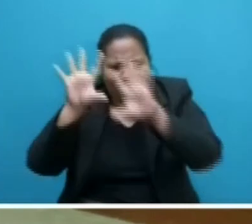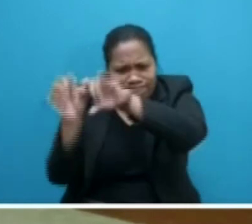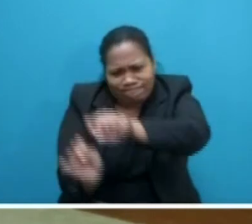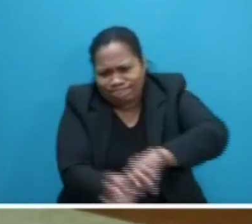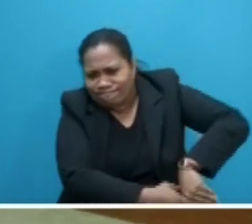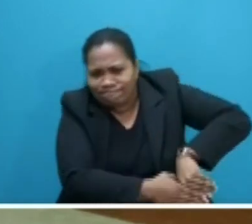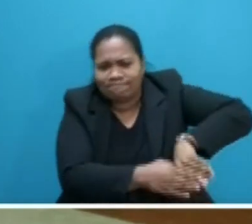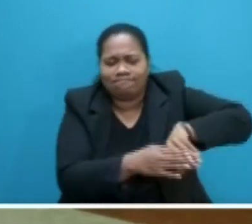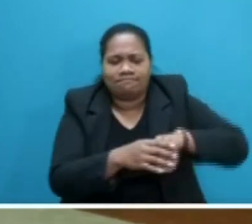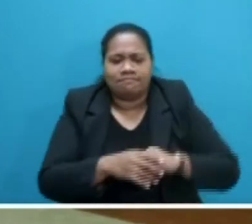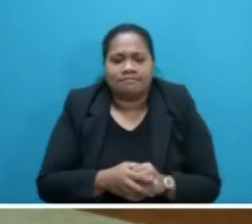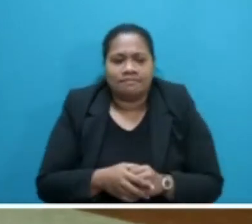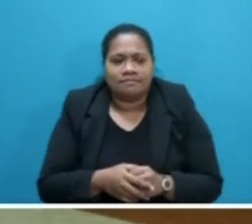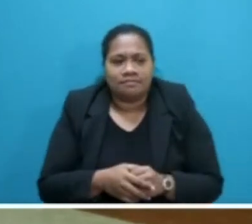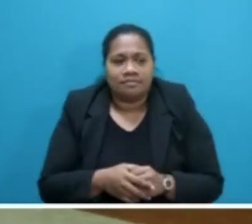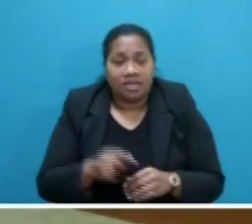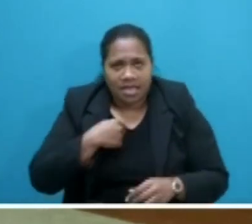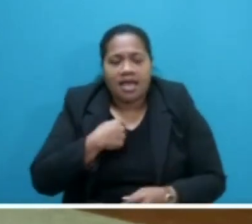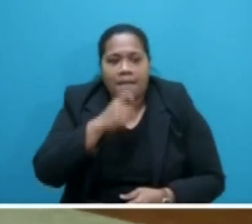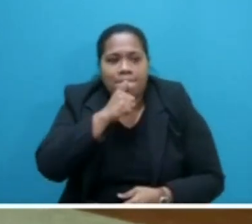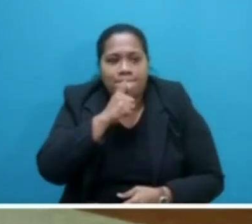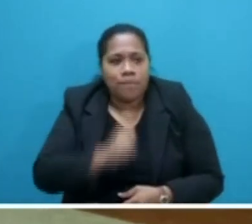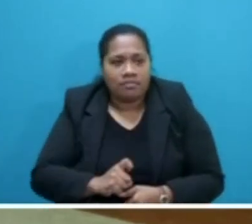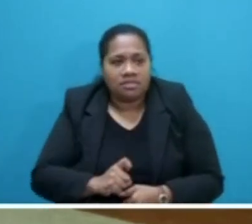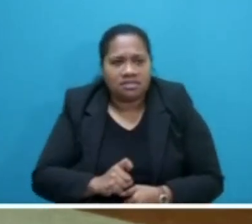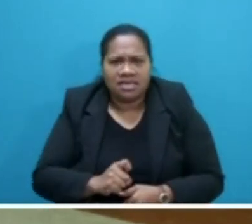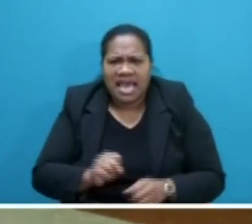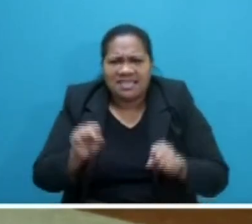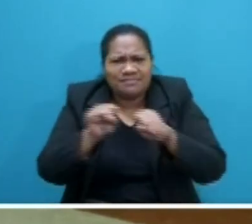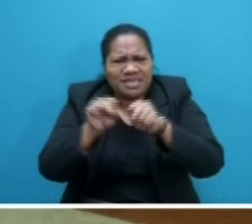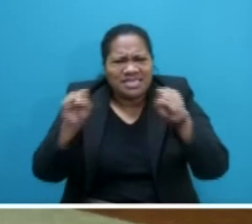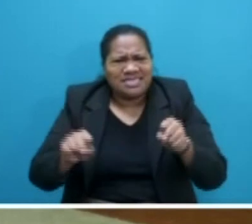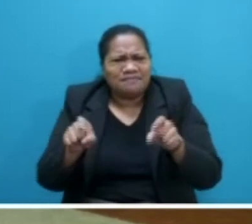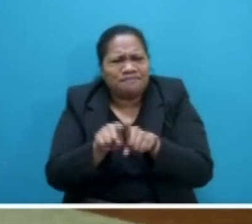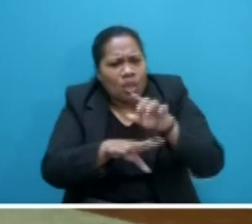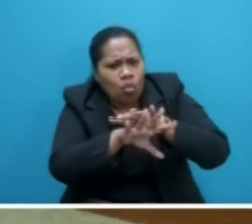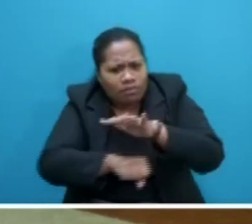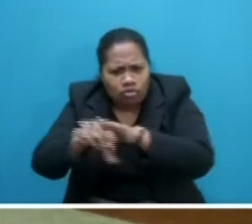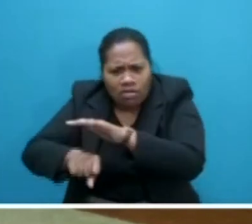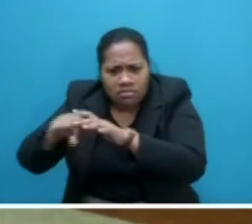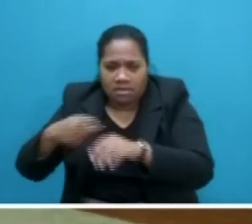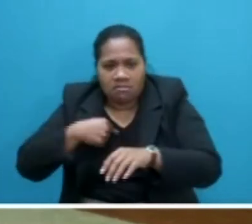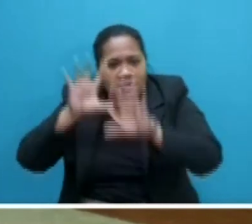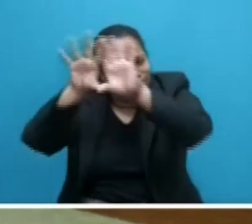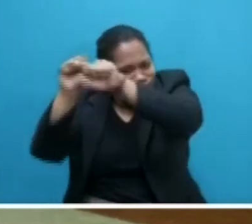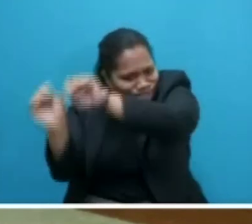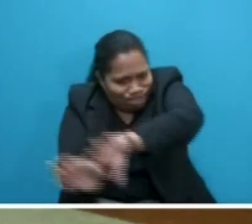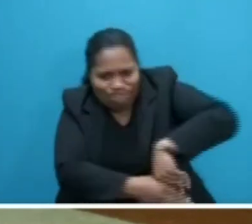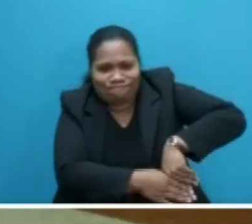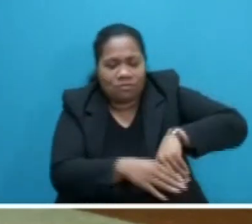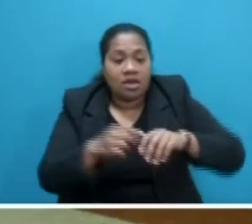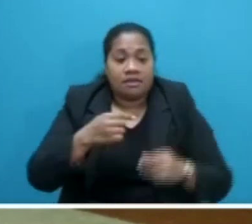ground. I promised to end the systemic corruption that plagued our development. I promised to bring smart